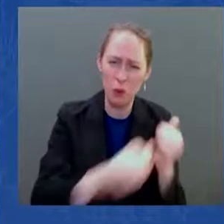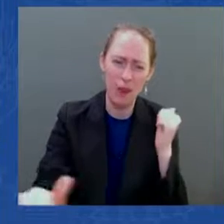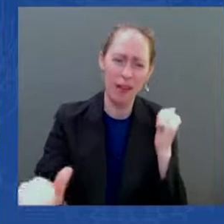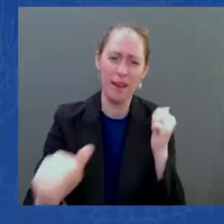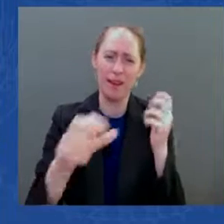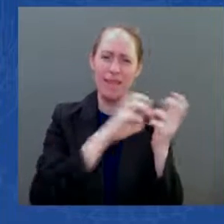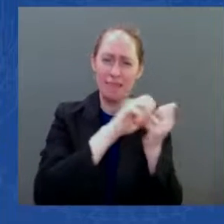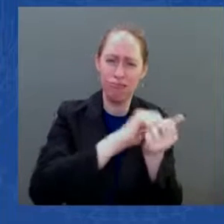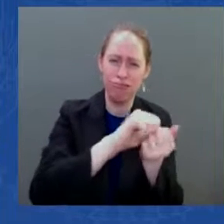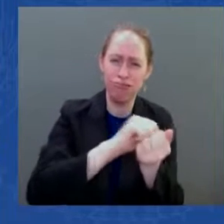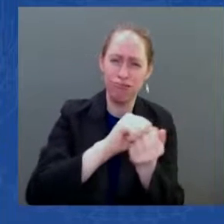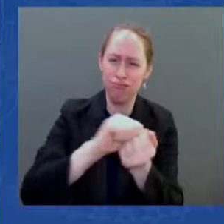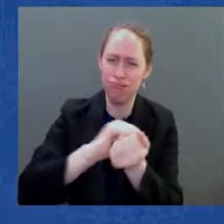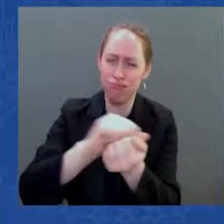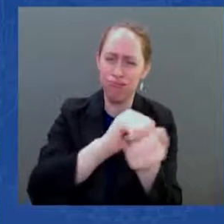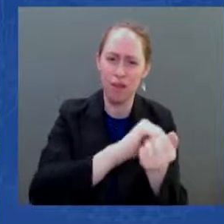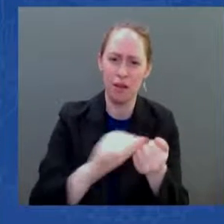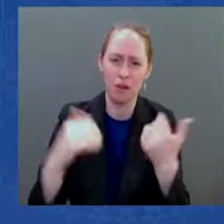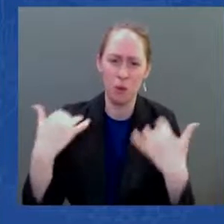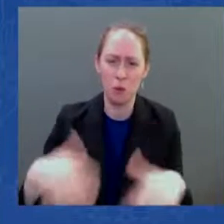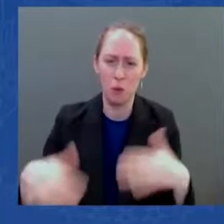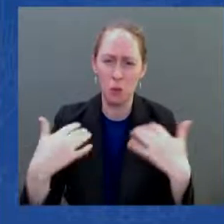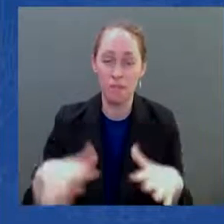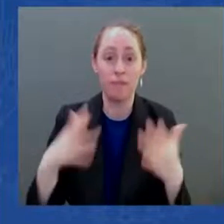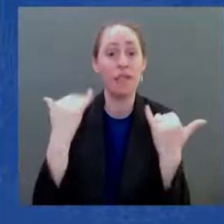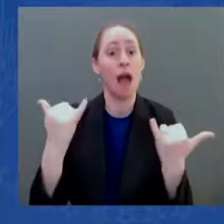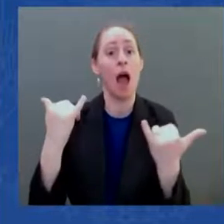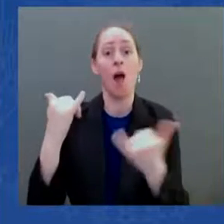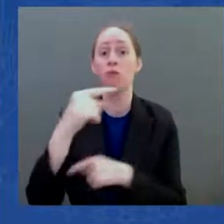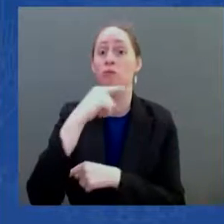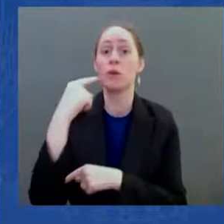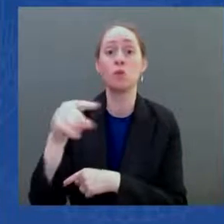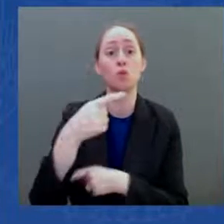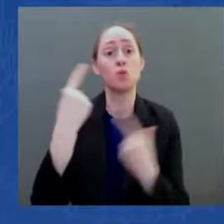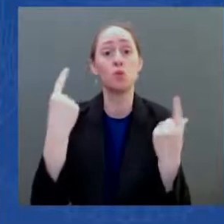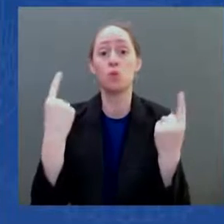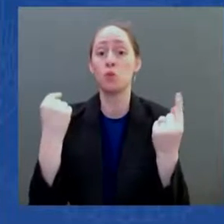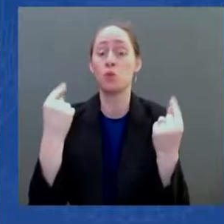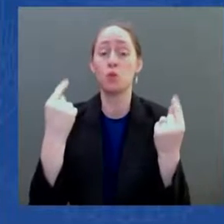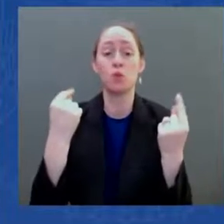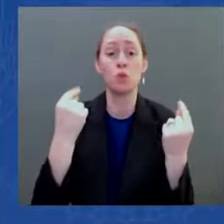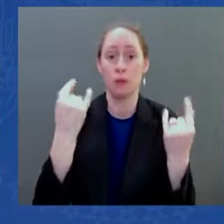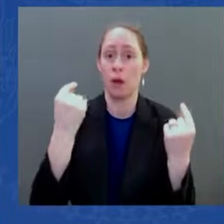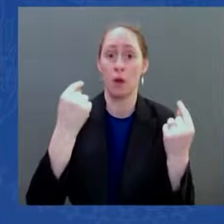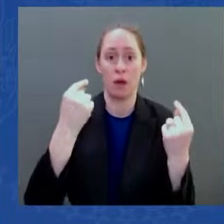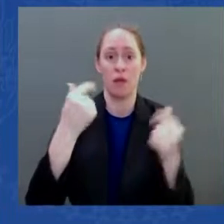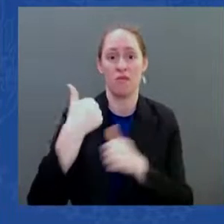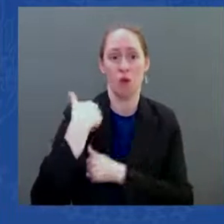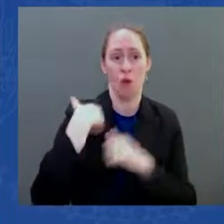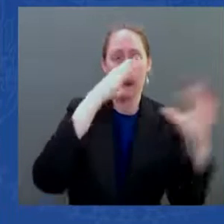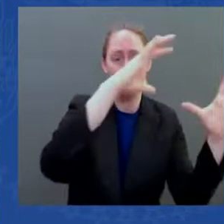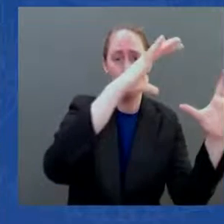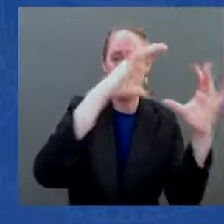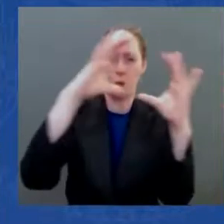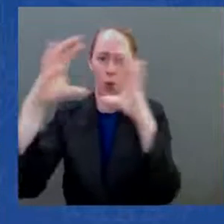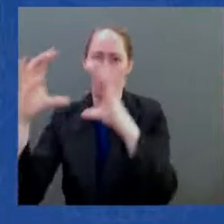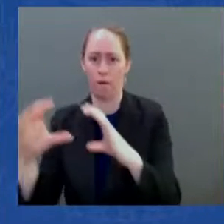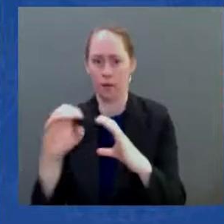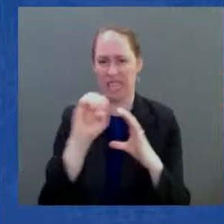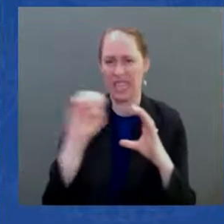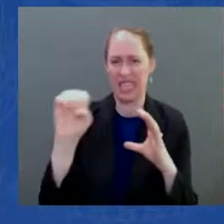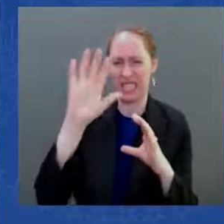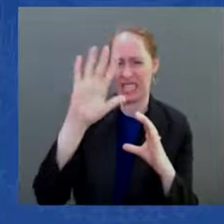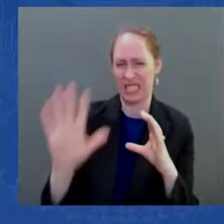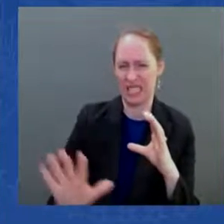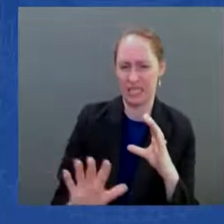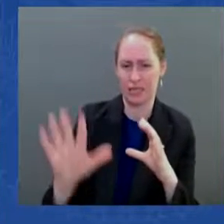to seize new territory in eastern Ukraine. And we're in a critical window now of time where they're going to set the stage